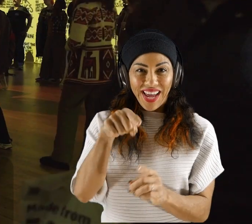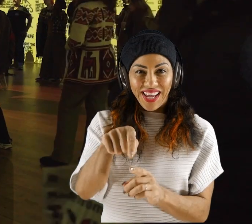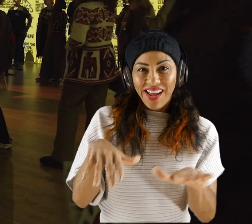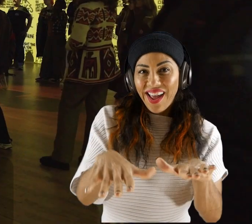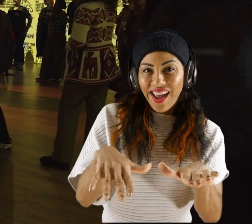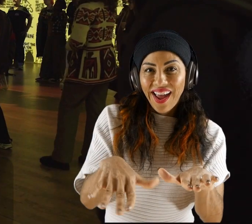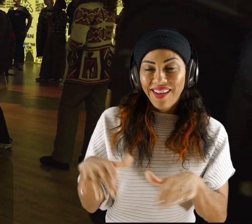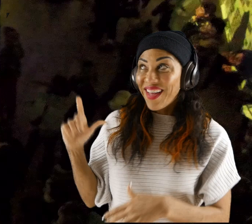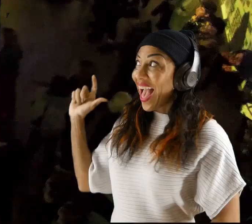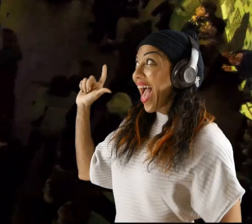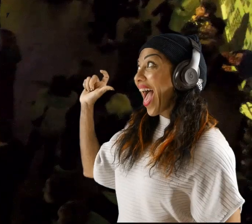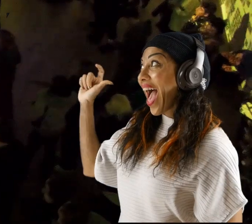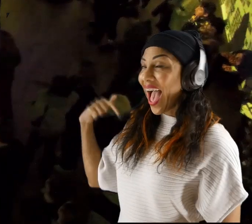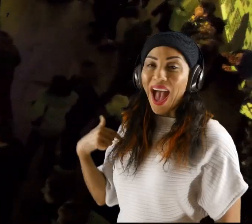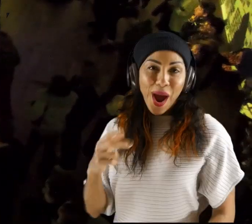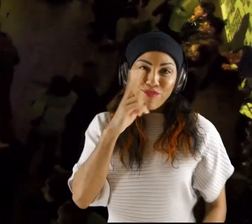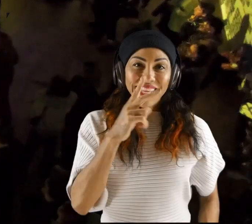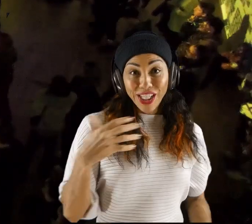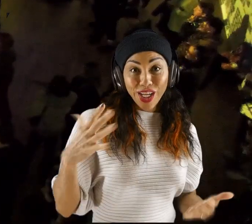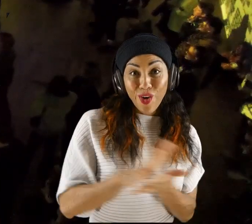and pretending you're murking the rave.